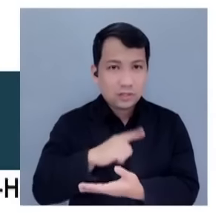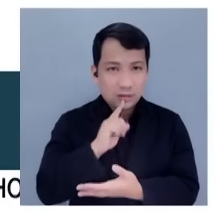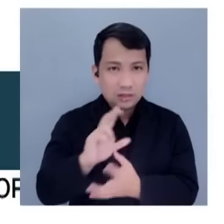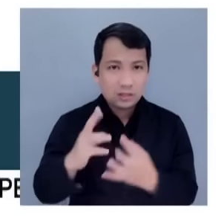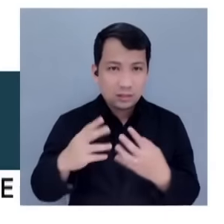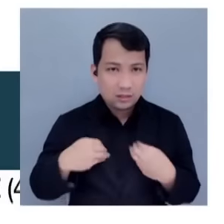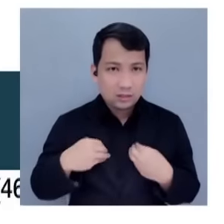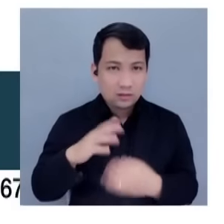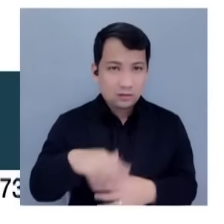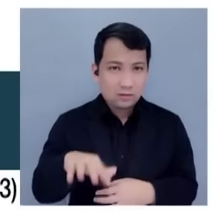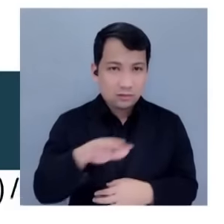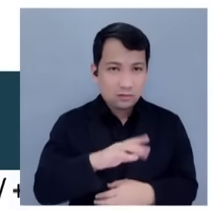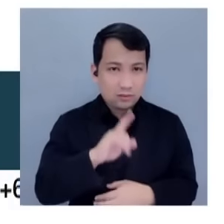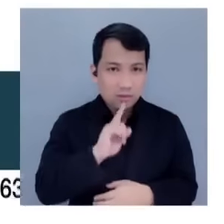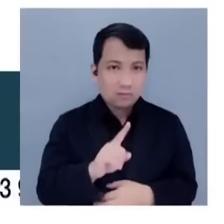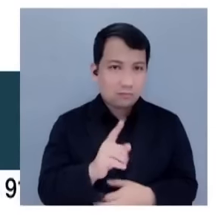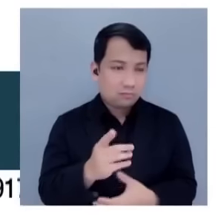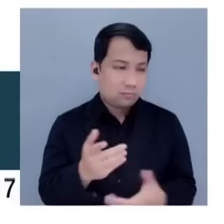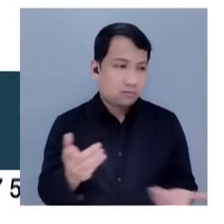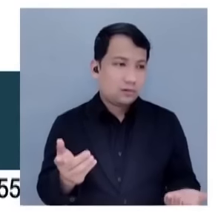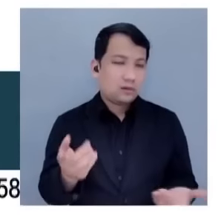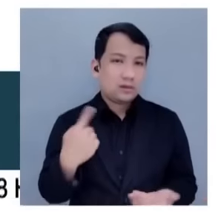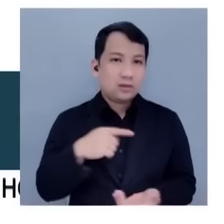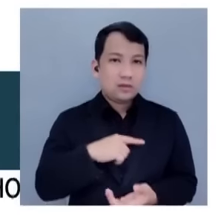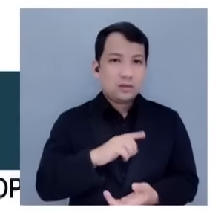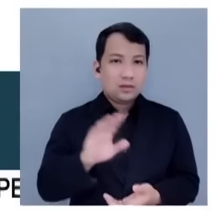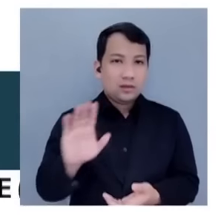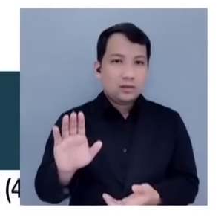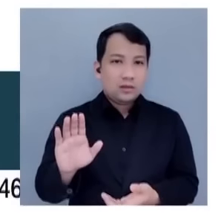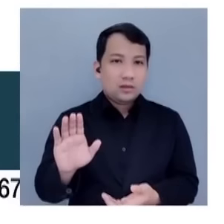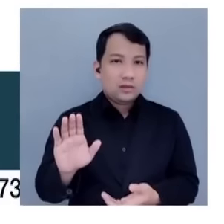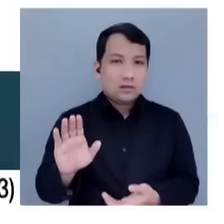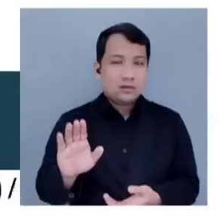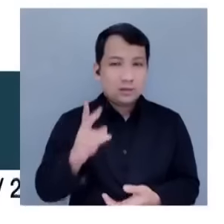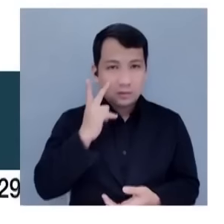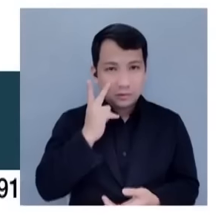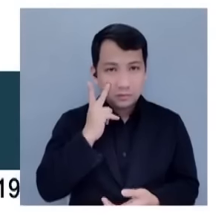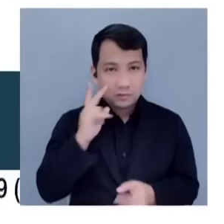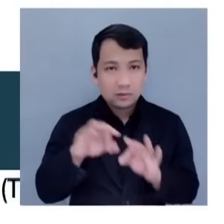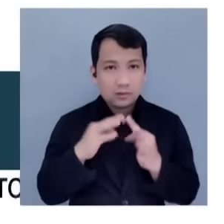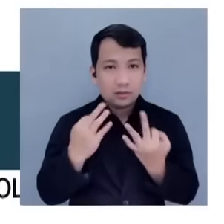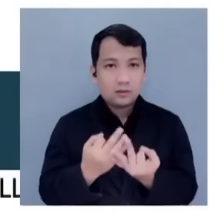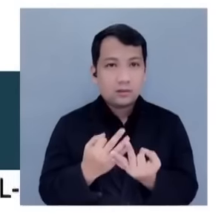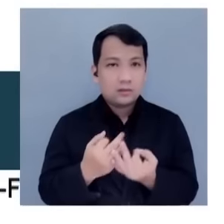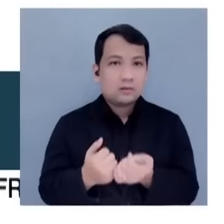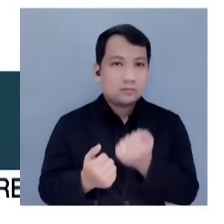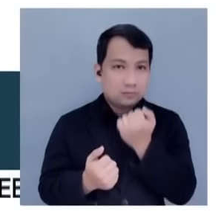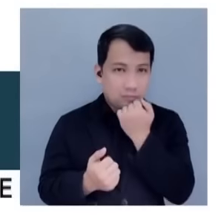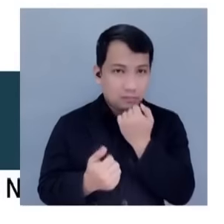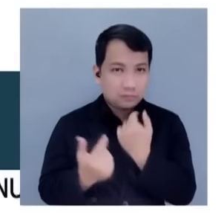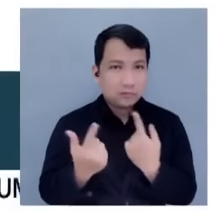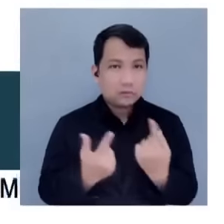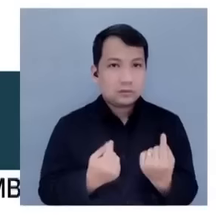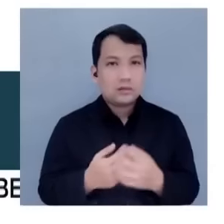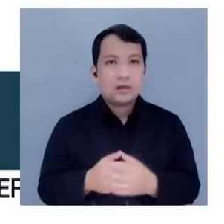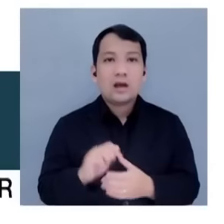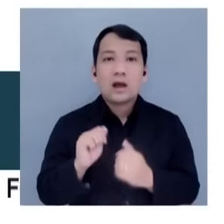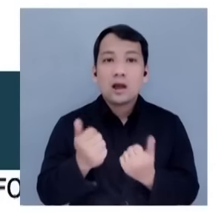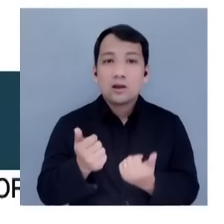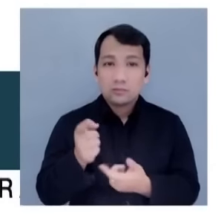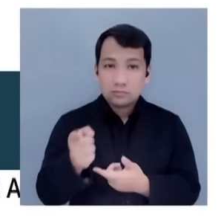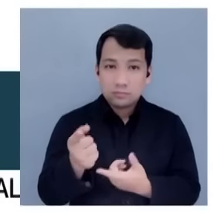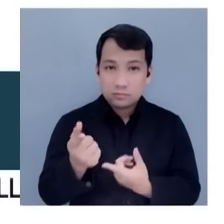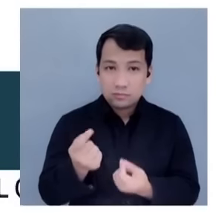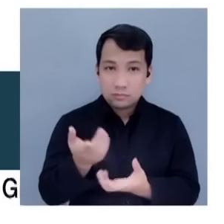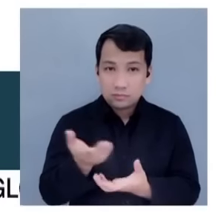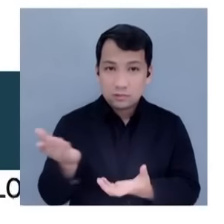these, you know, eyeballs on your family for the wrong reasons, right? How has it been? When was